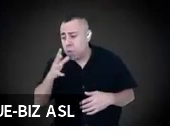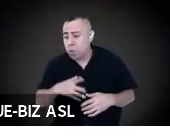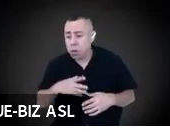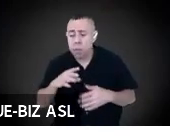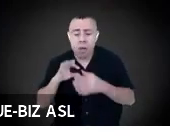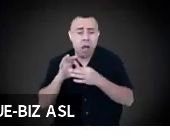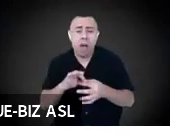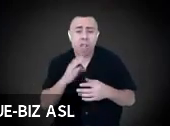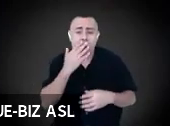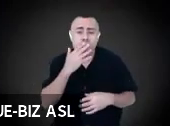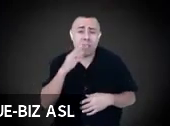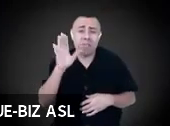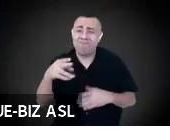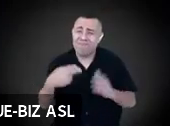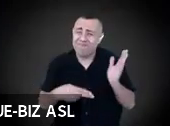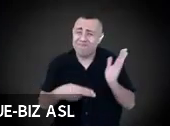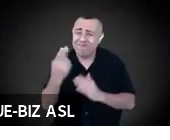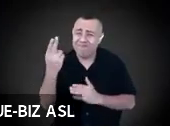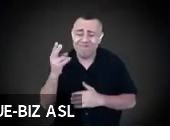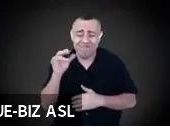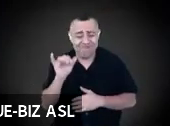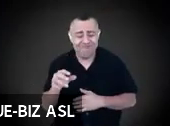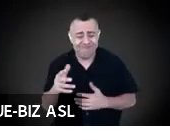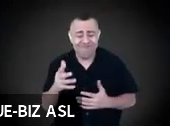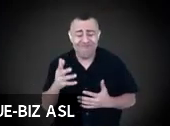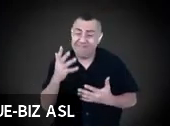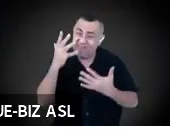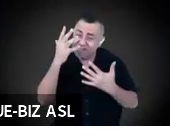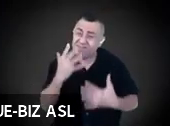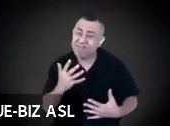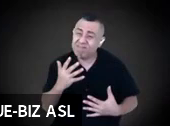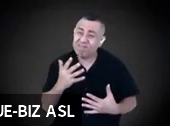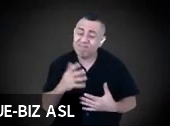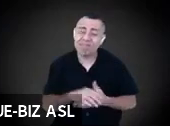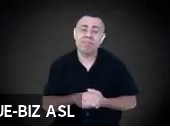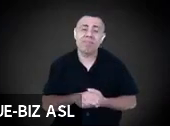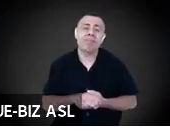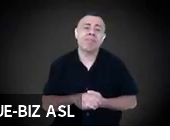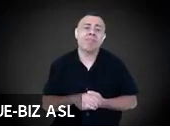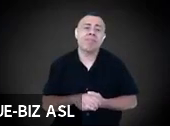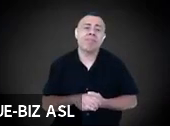it's honestly just very sad. And I think that